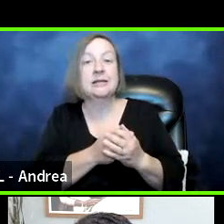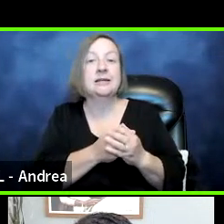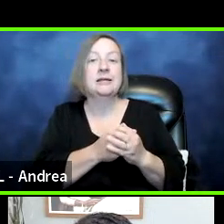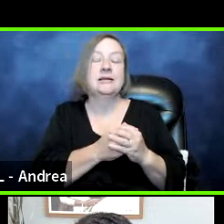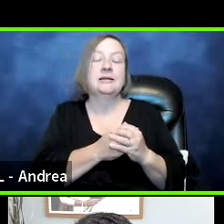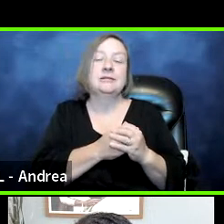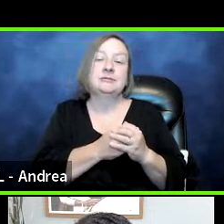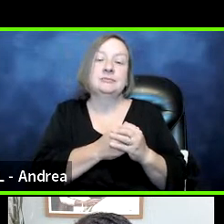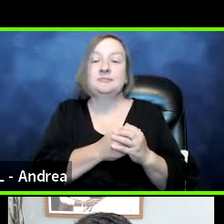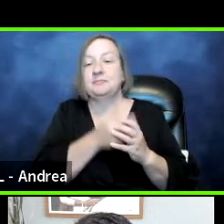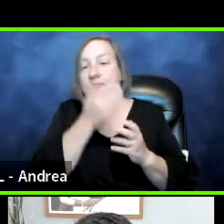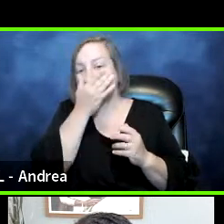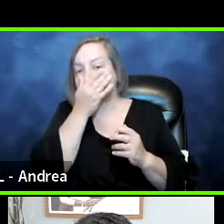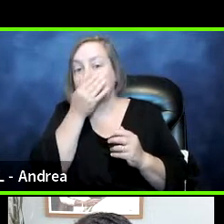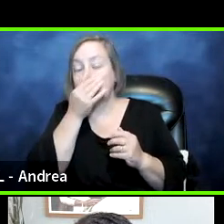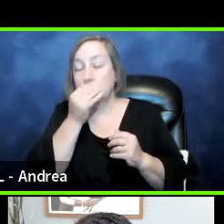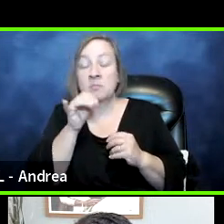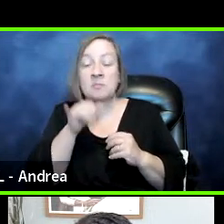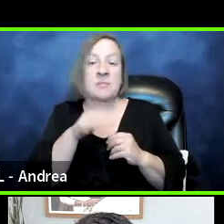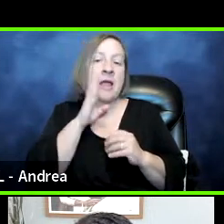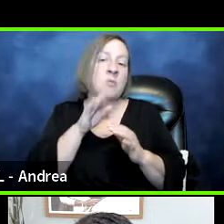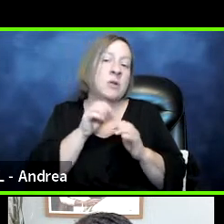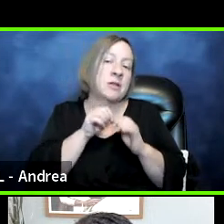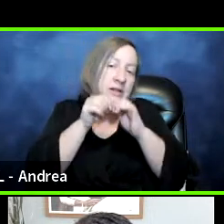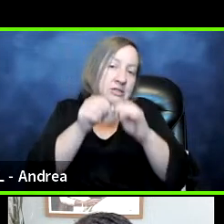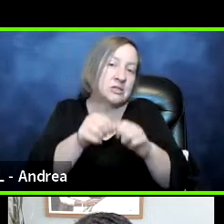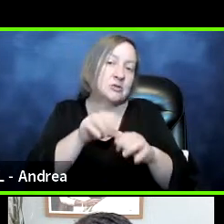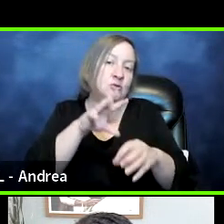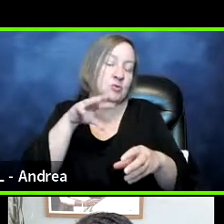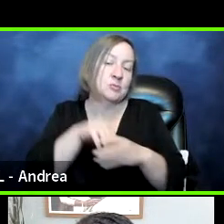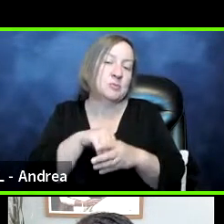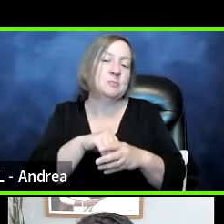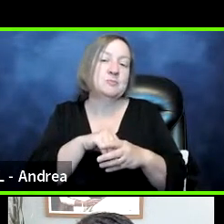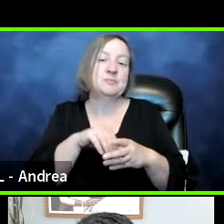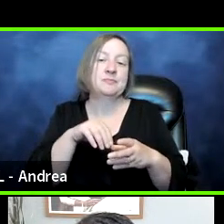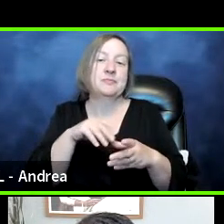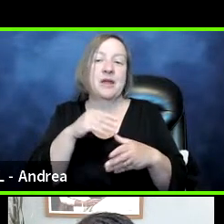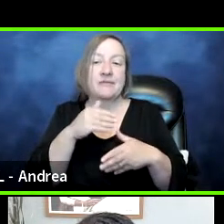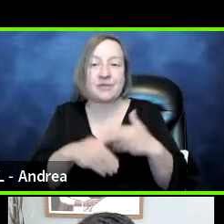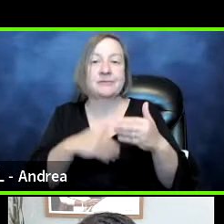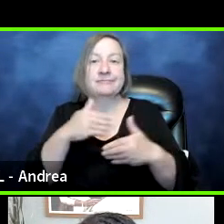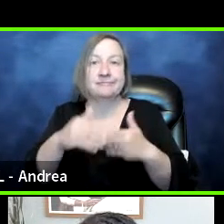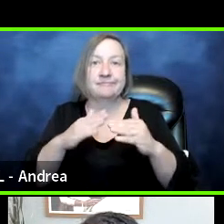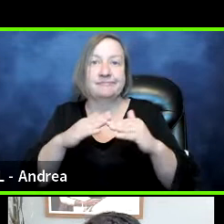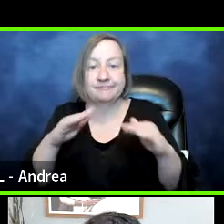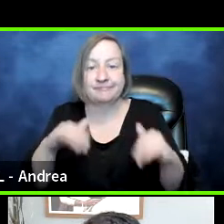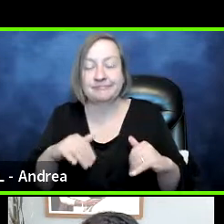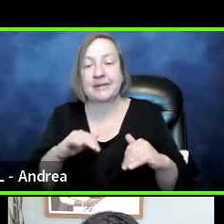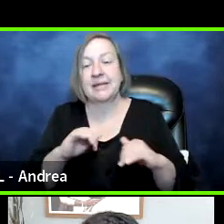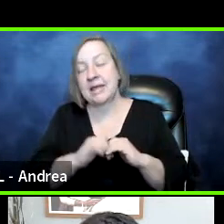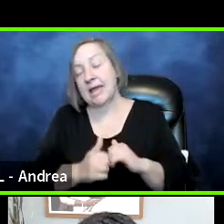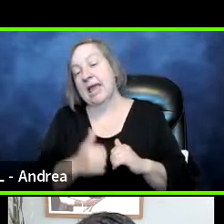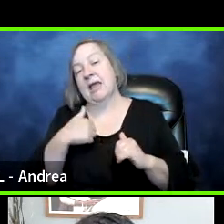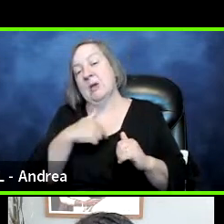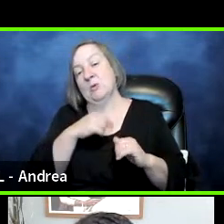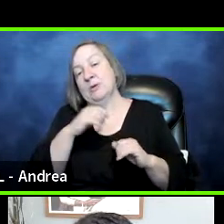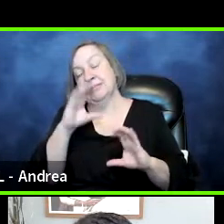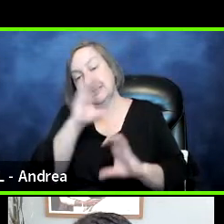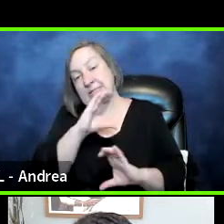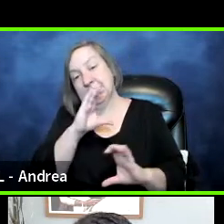that will continue to be part of the hydraulics. Relative to seeking support